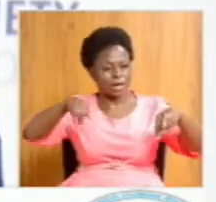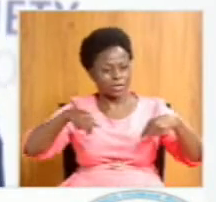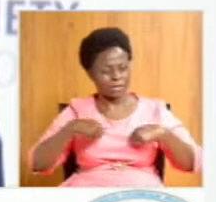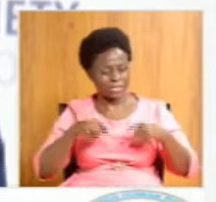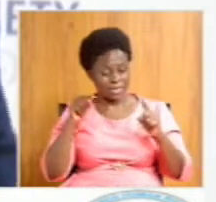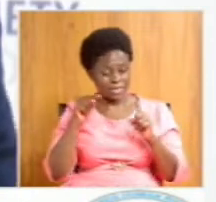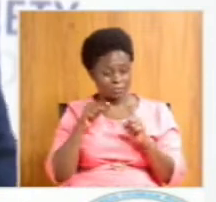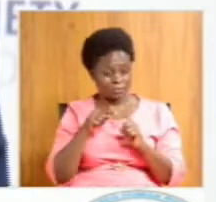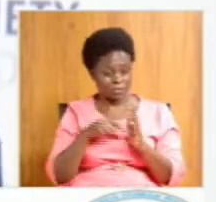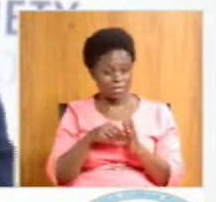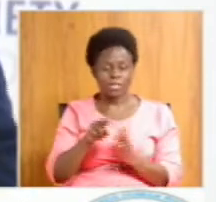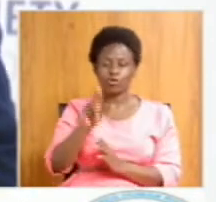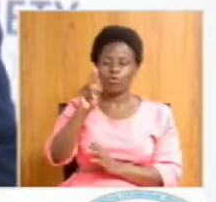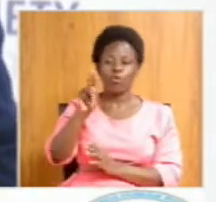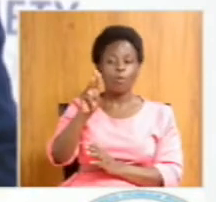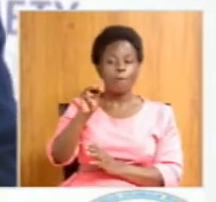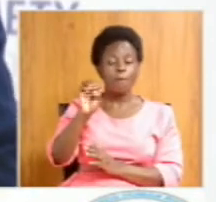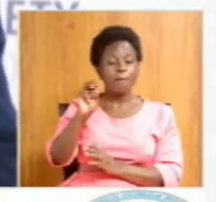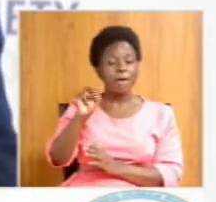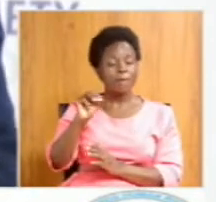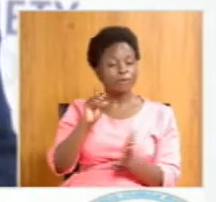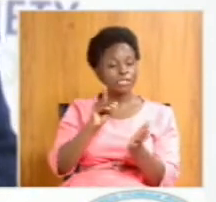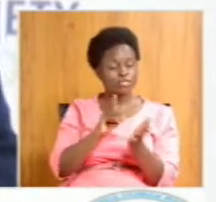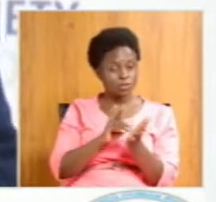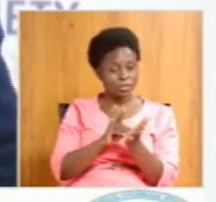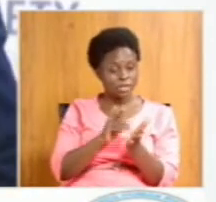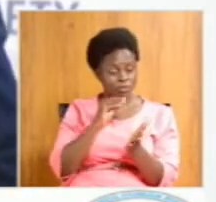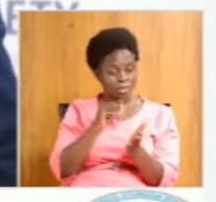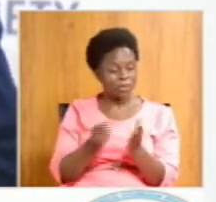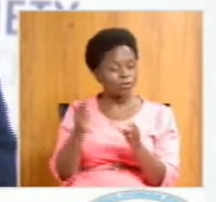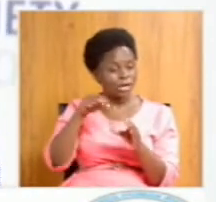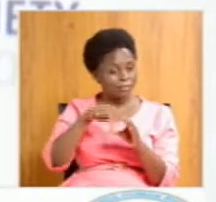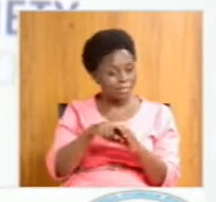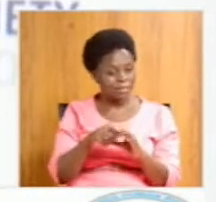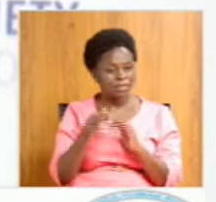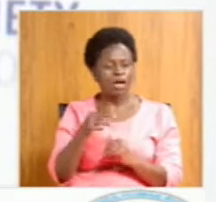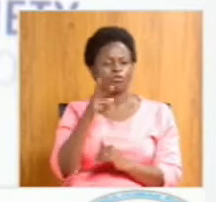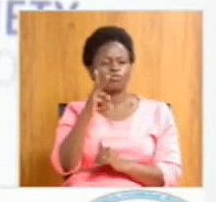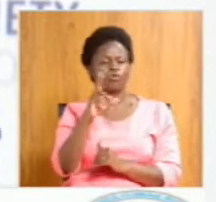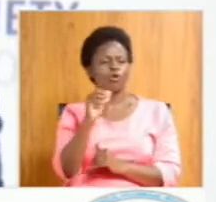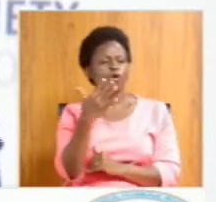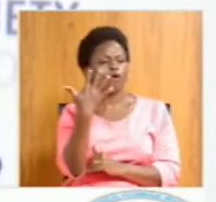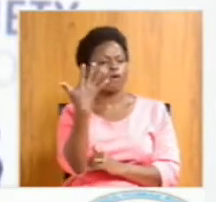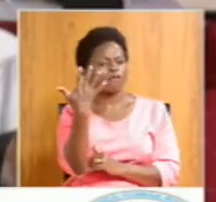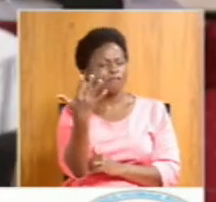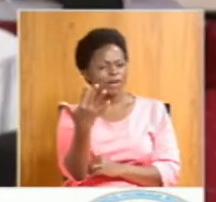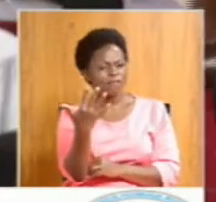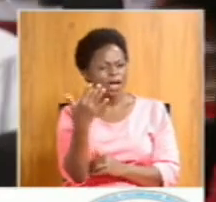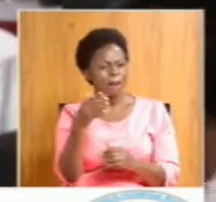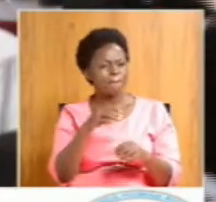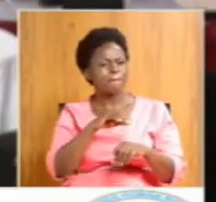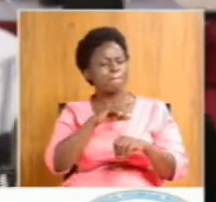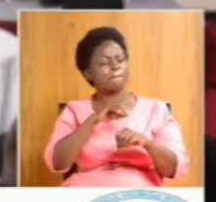it's at this point that Wumeme, that Dr. Evelyn was talking about, comes into play. In 2005, there was a power